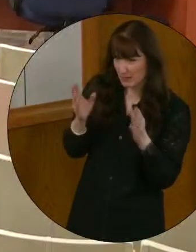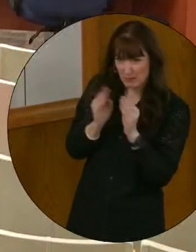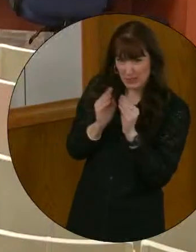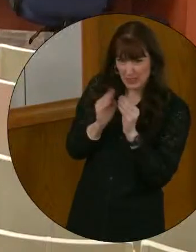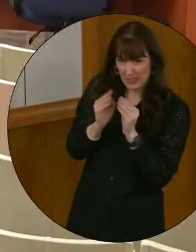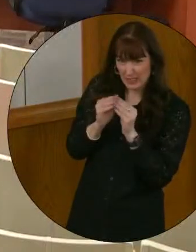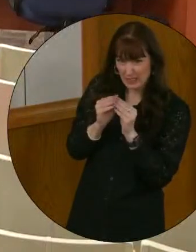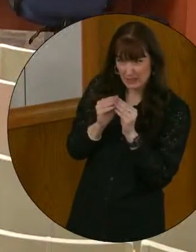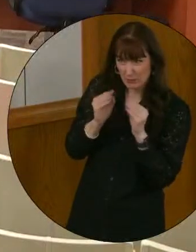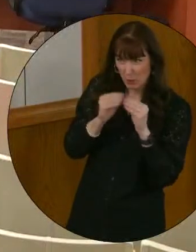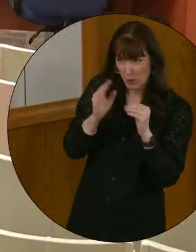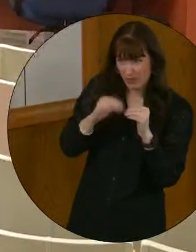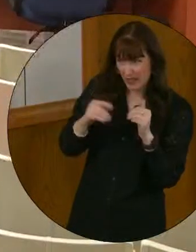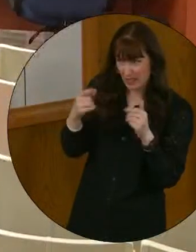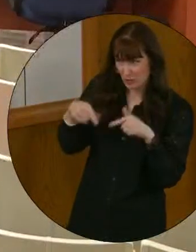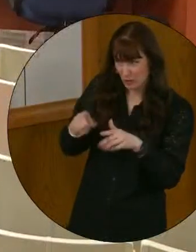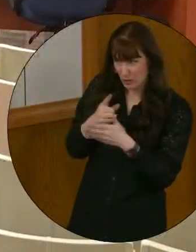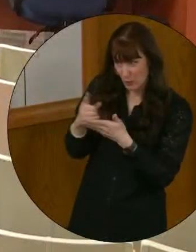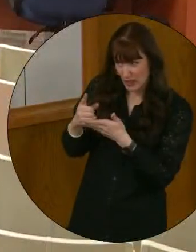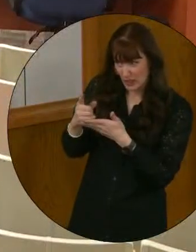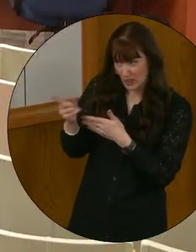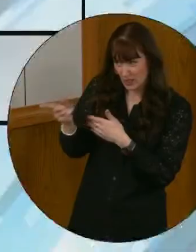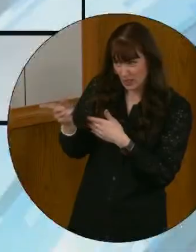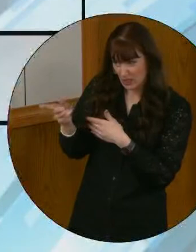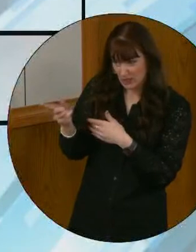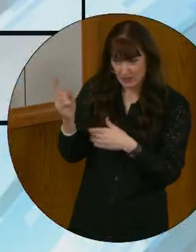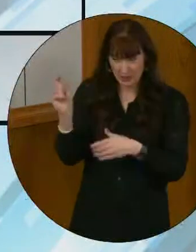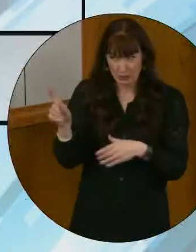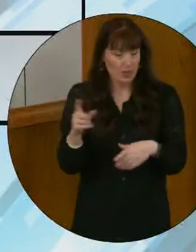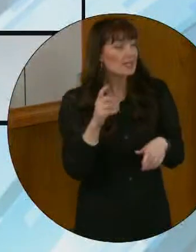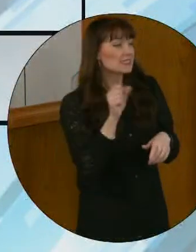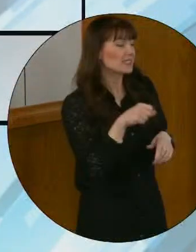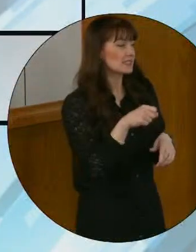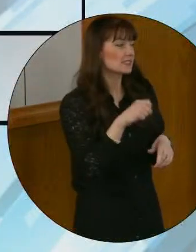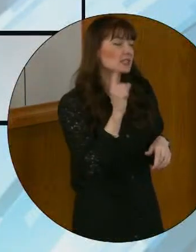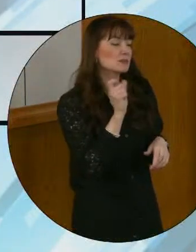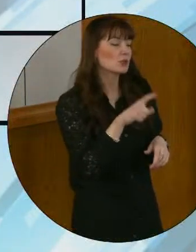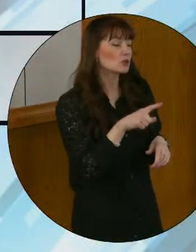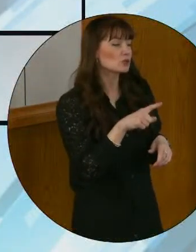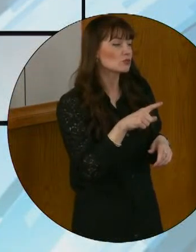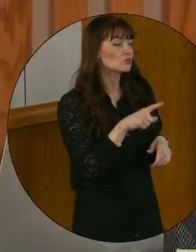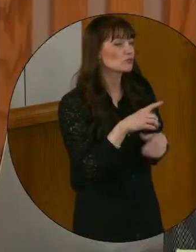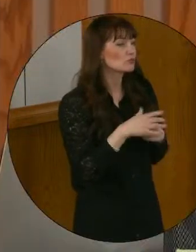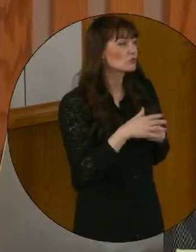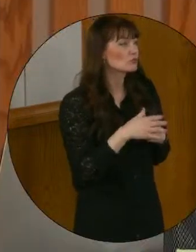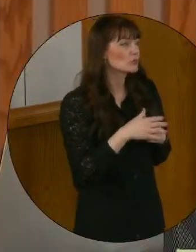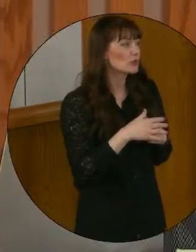attendance greater than perhaps some of the weekday ones? That's correct. Dr. Rafalski?